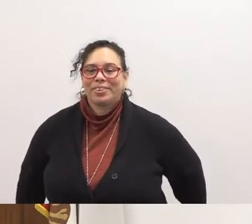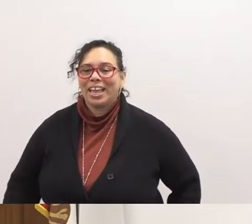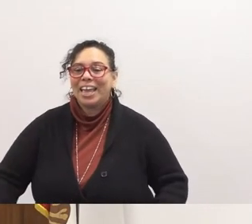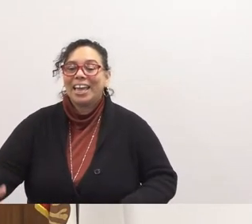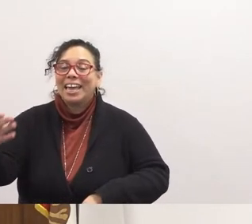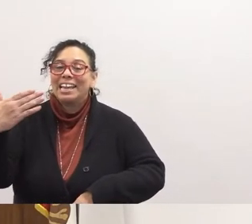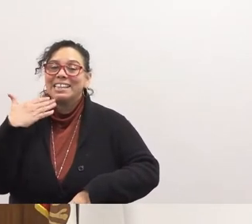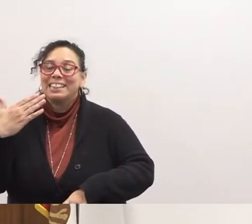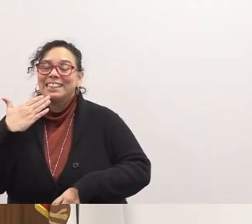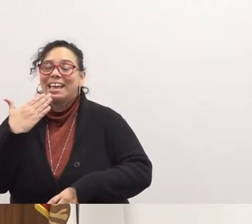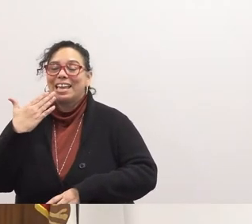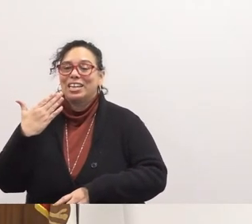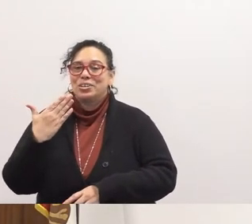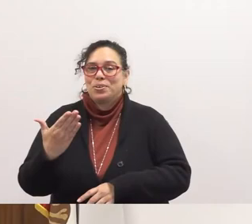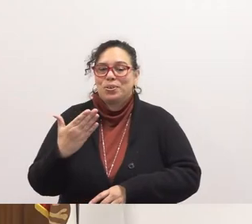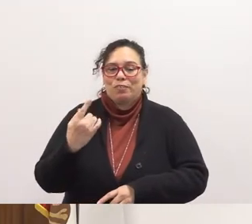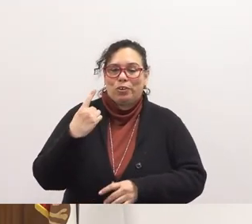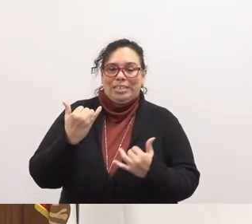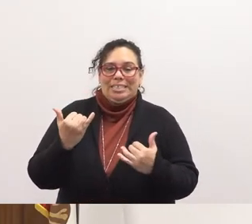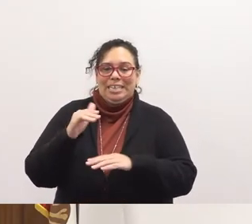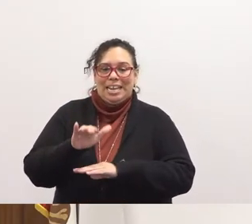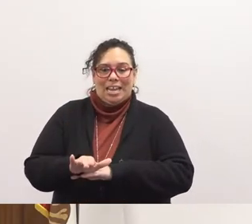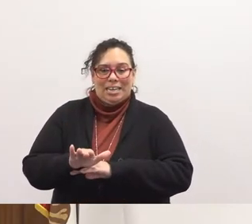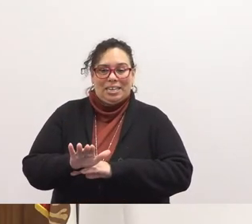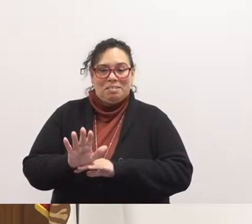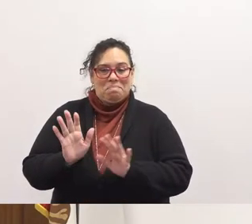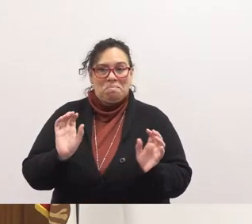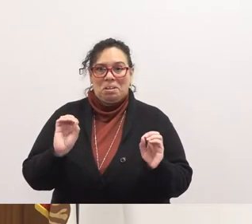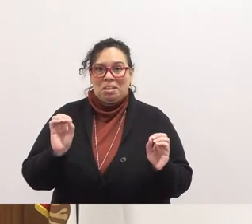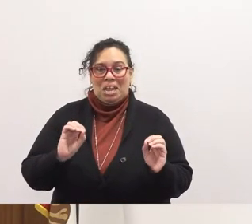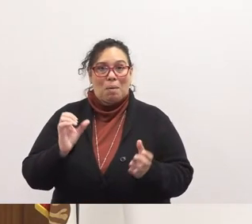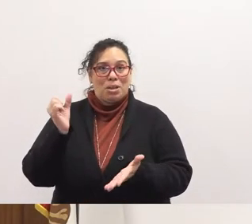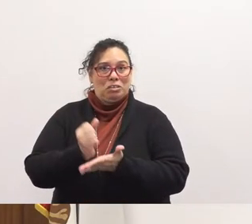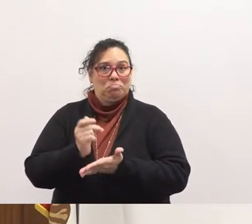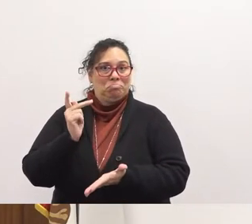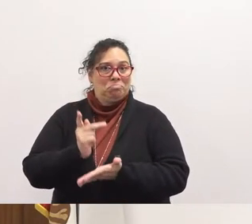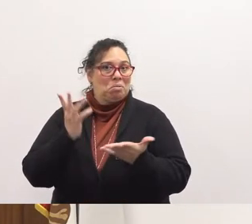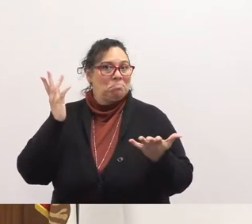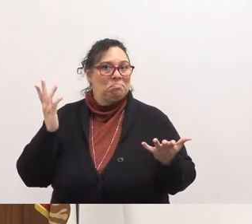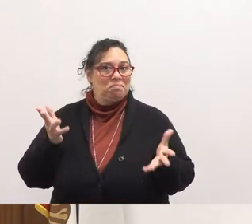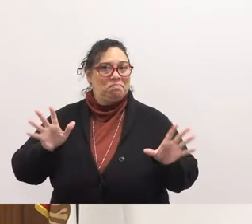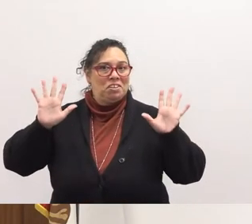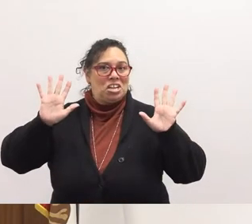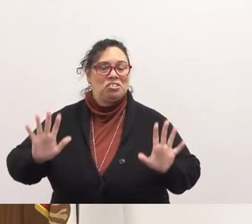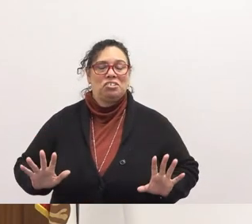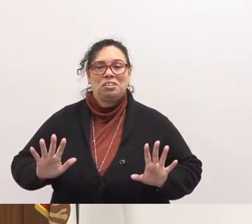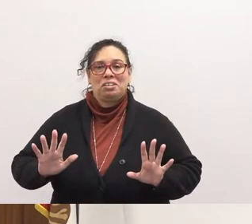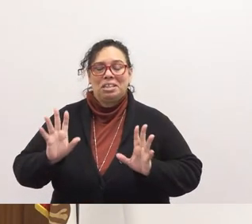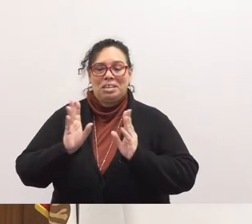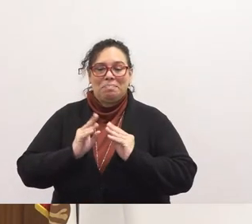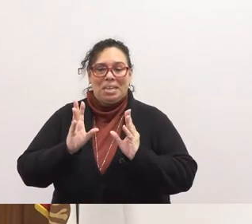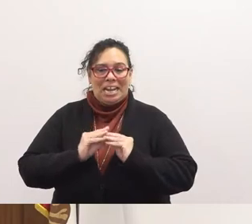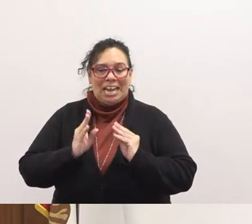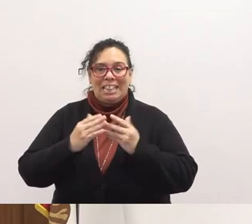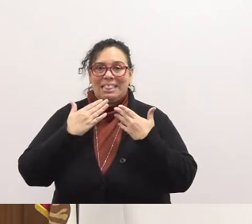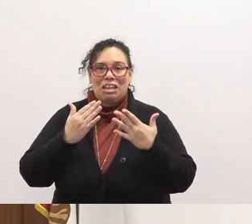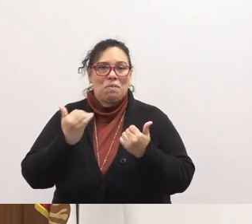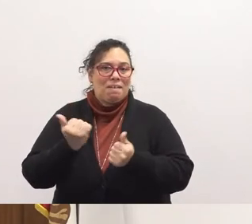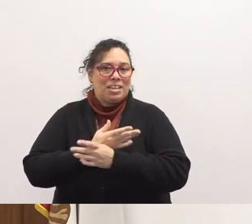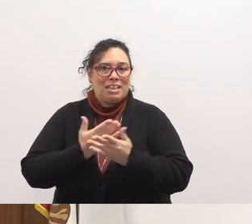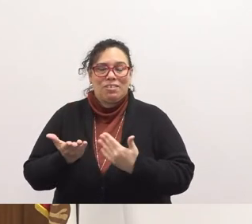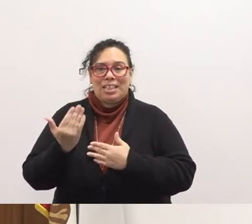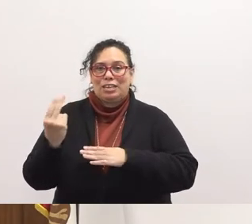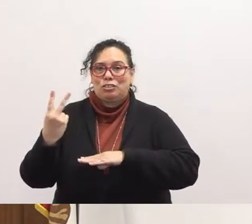which case, unless there's an objection, I'm going to adjourn this meeting. Thank you all for coming. Thank you all for the last 2 days. Our